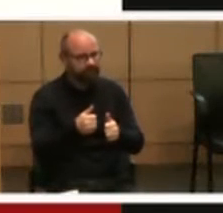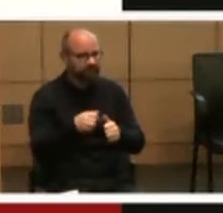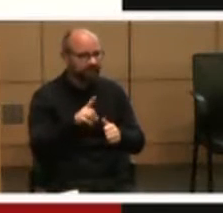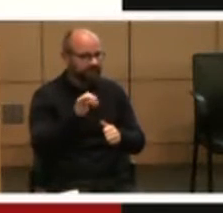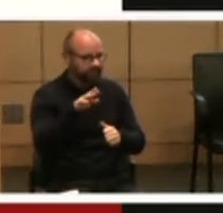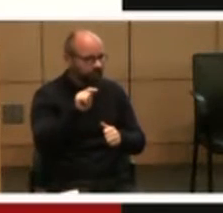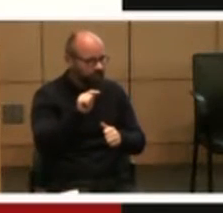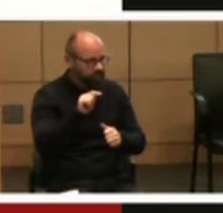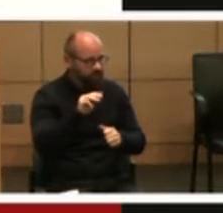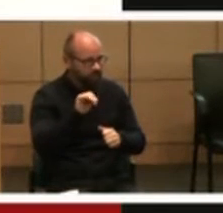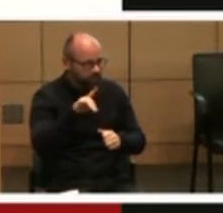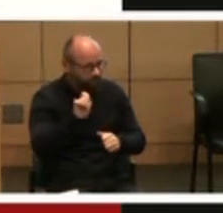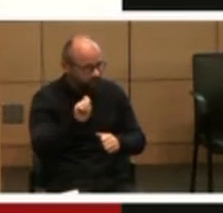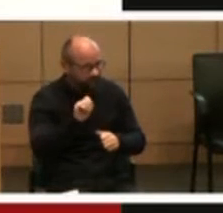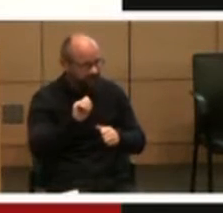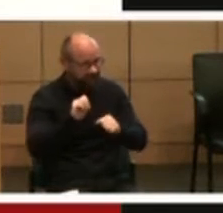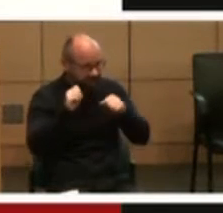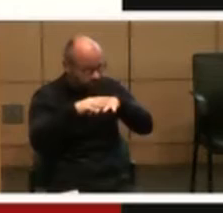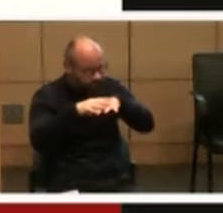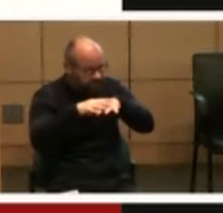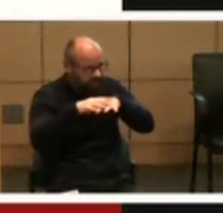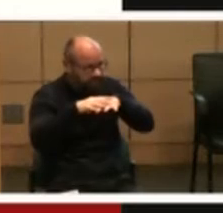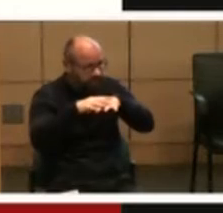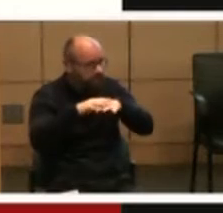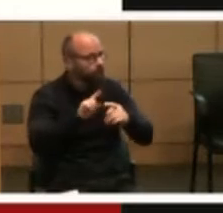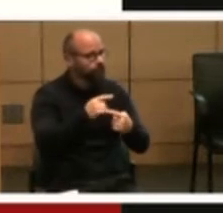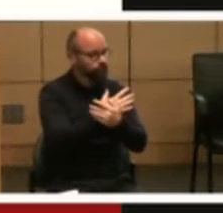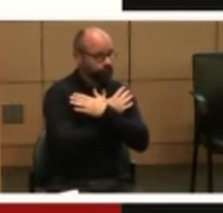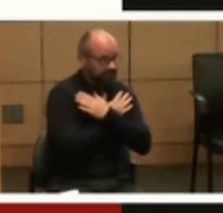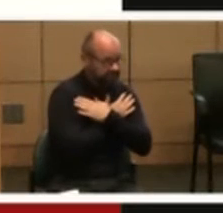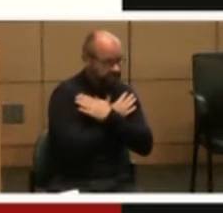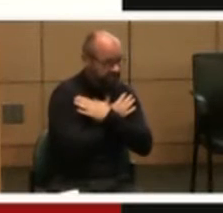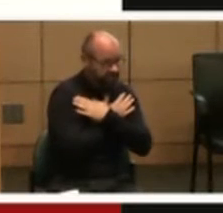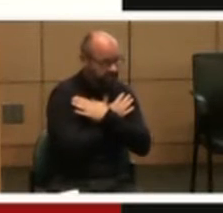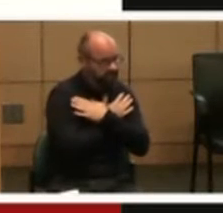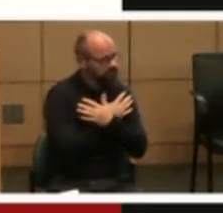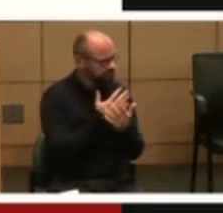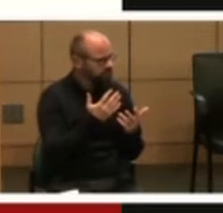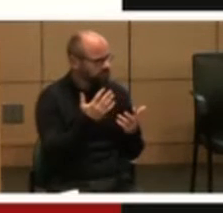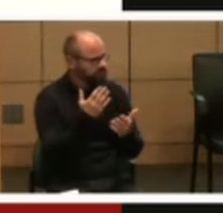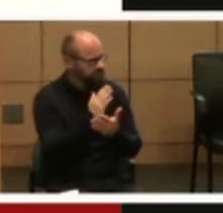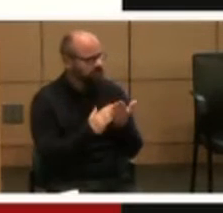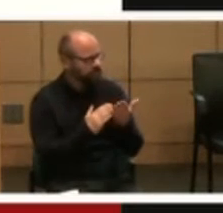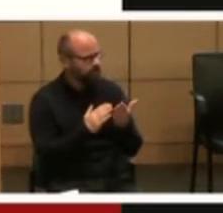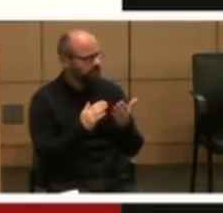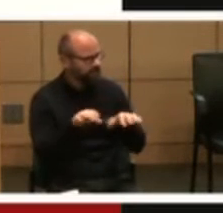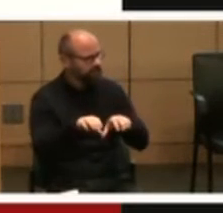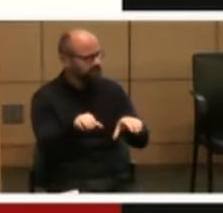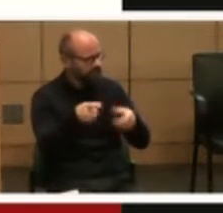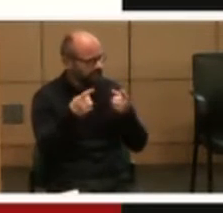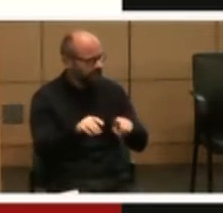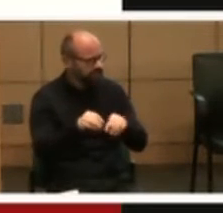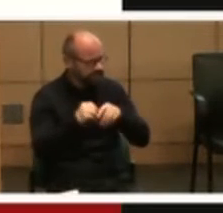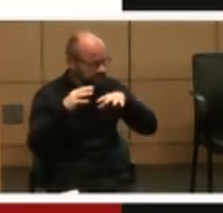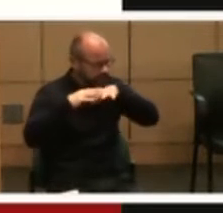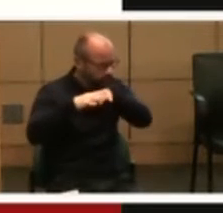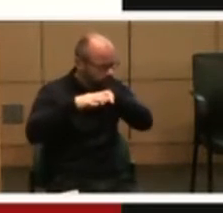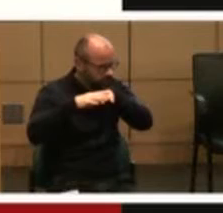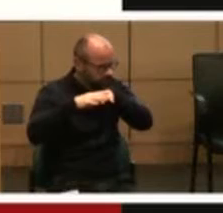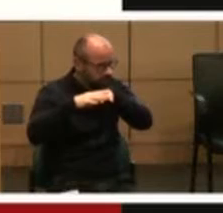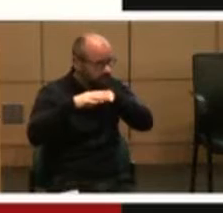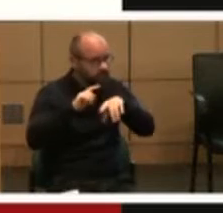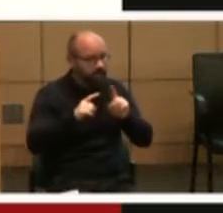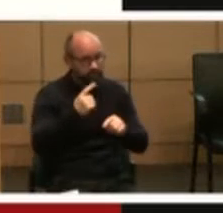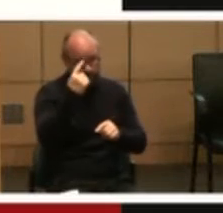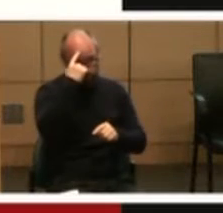network. That is, when you're resting, there is a certain level of activity that happens in a network. But when your brain is awake, that all